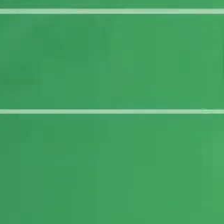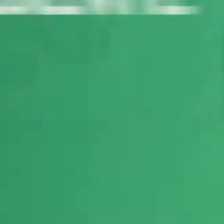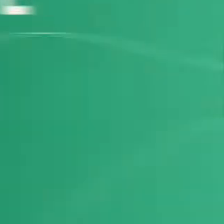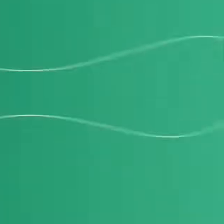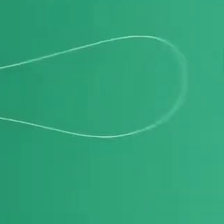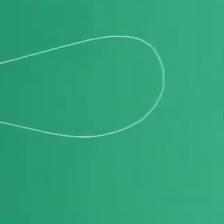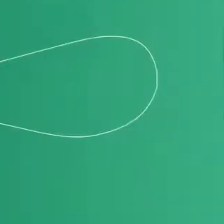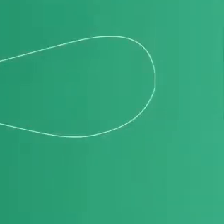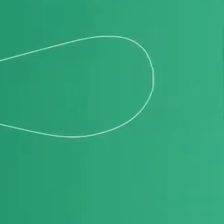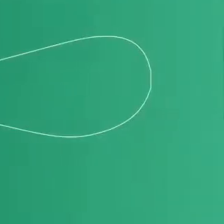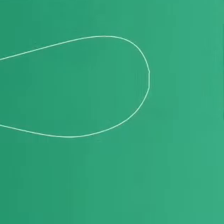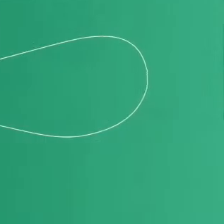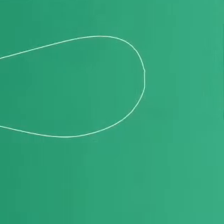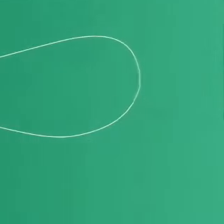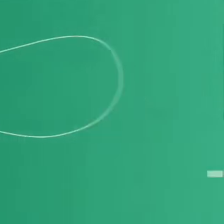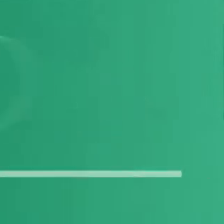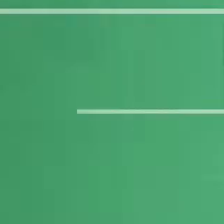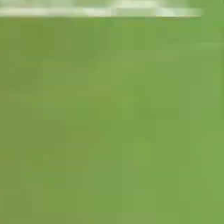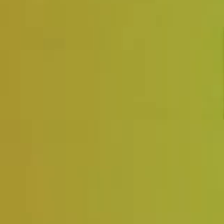decisão.